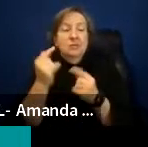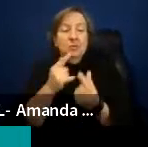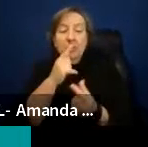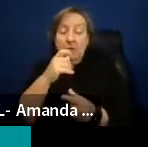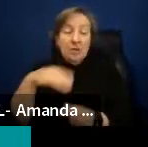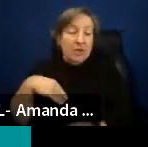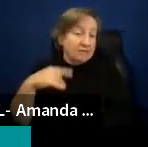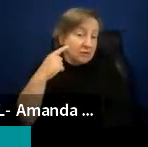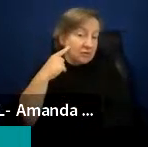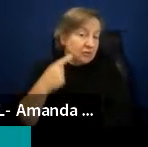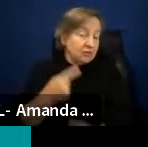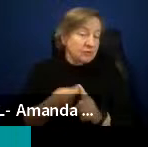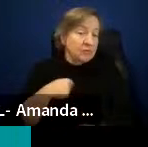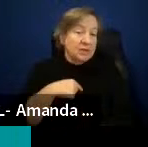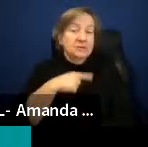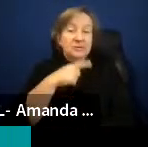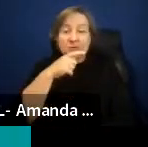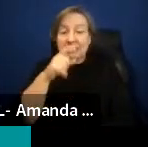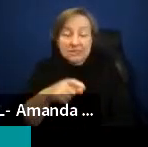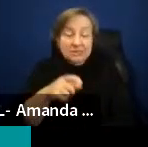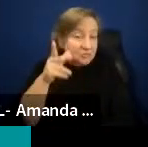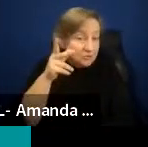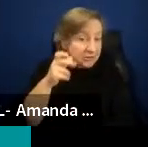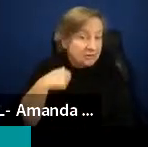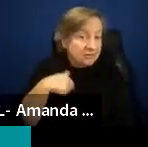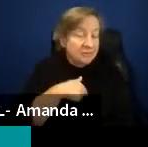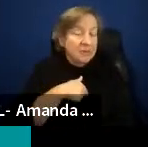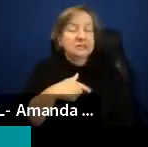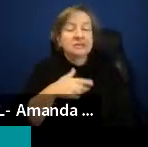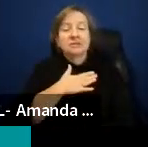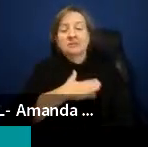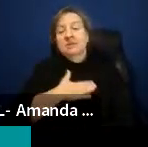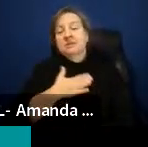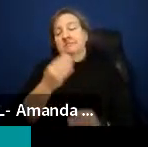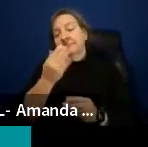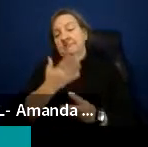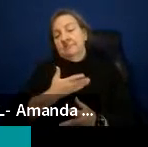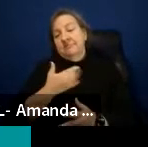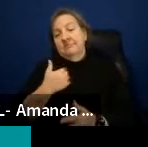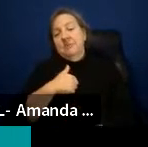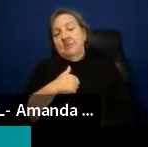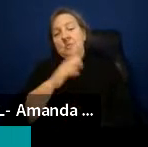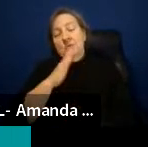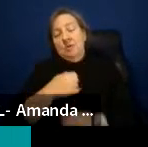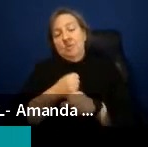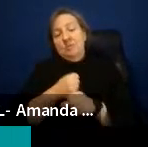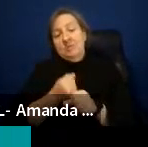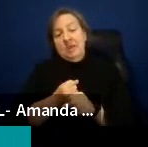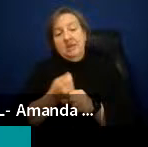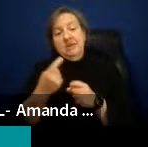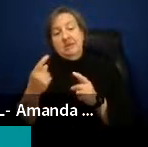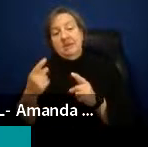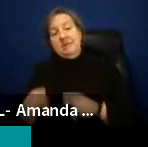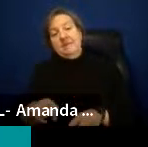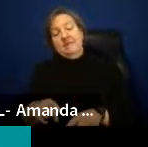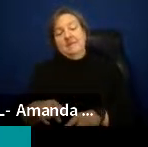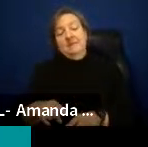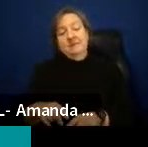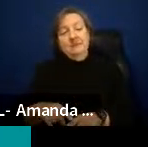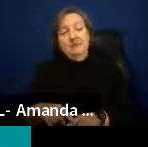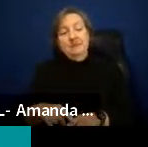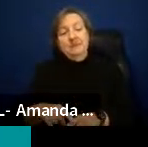heard from us and needs to hear from us, please let us know. We will make that happen.